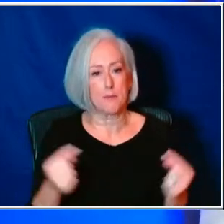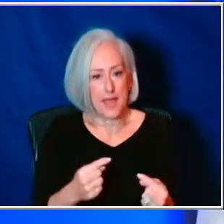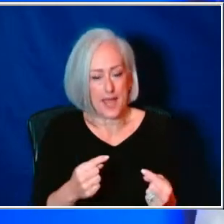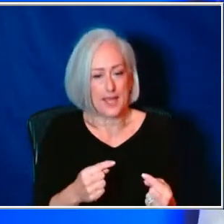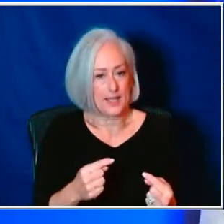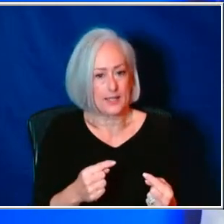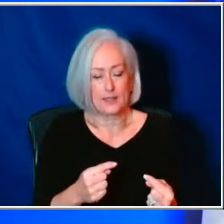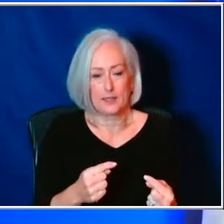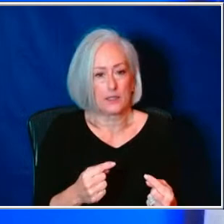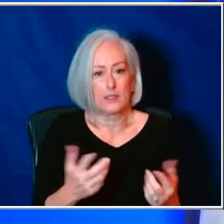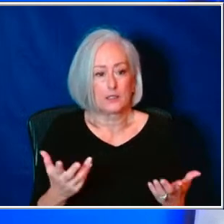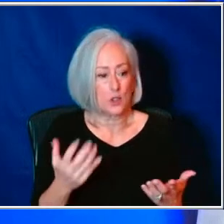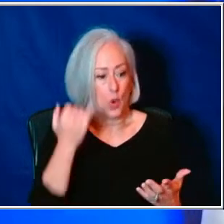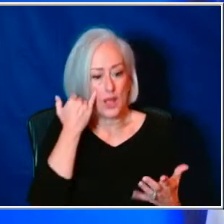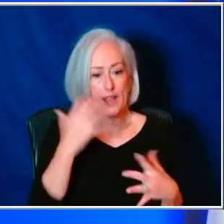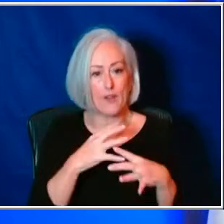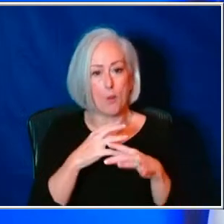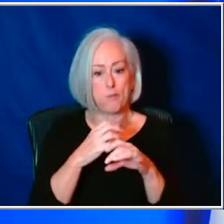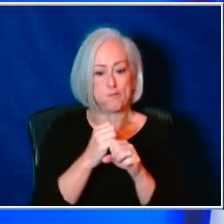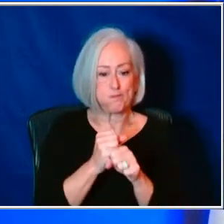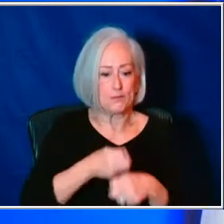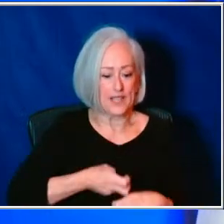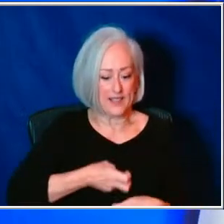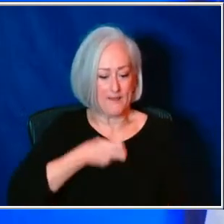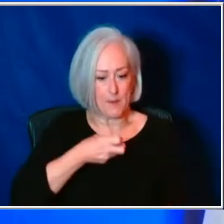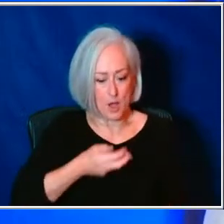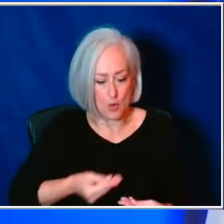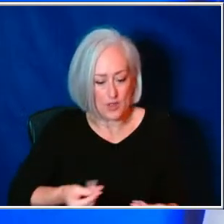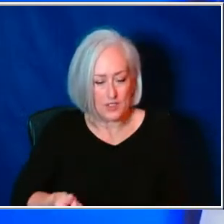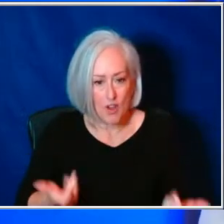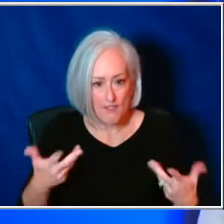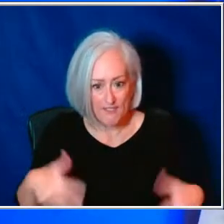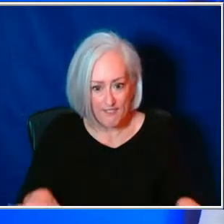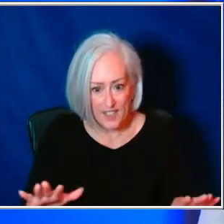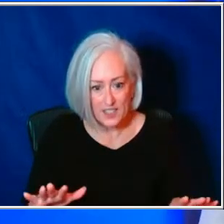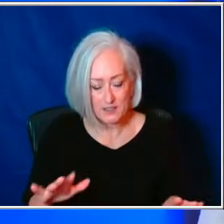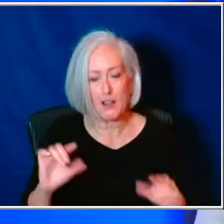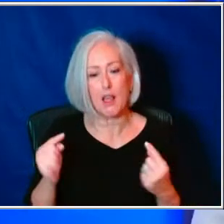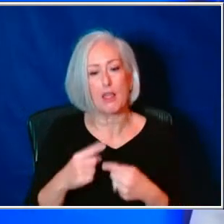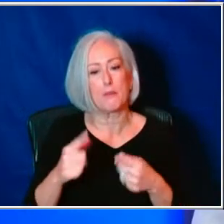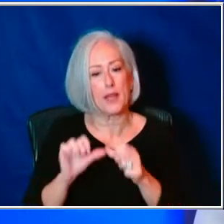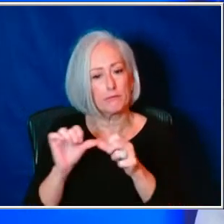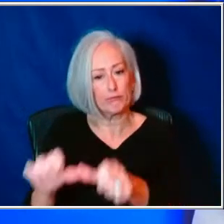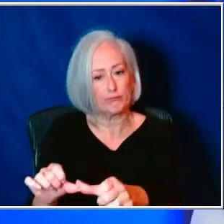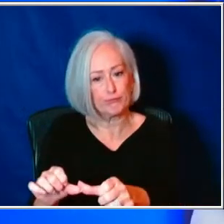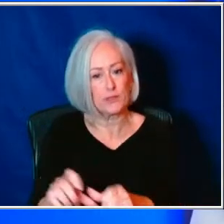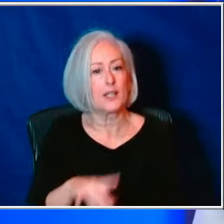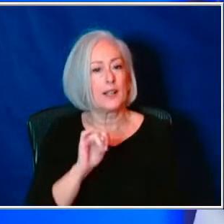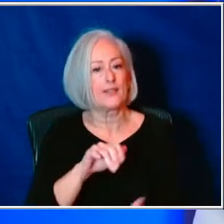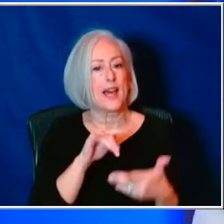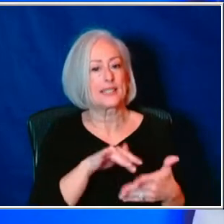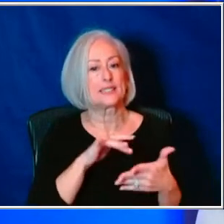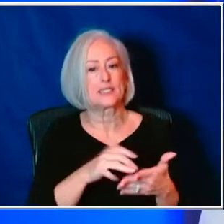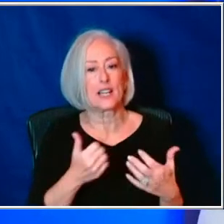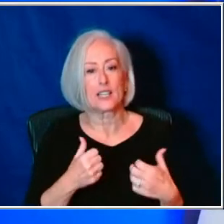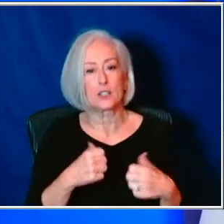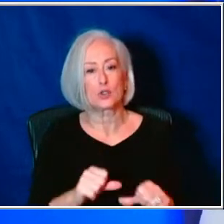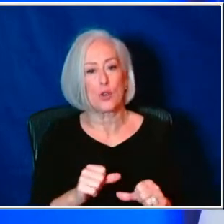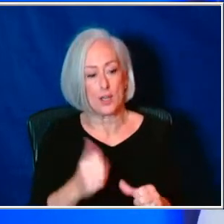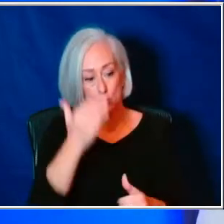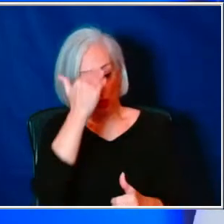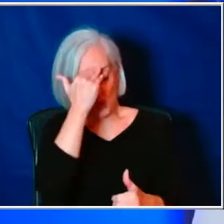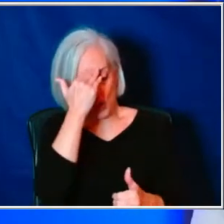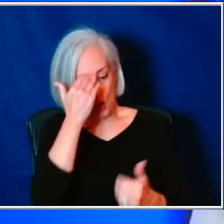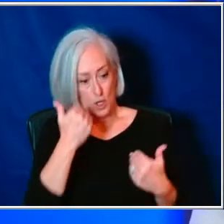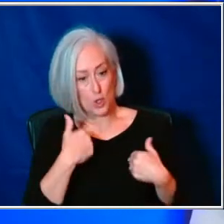the inflammation in the spine resolves. So what this study is trying to do is gather, are there predictive